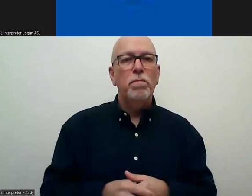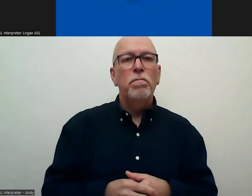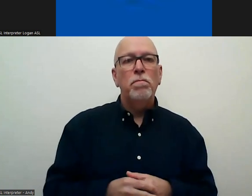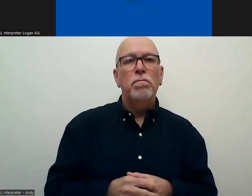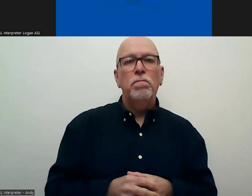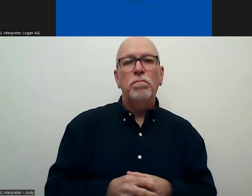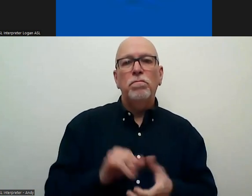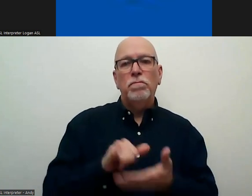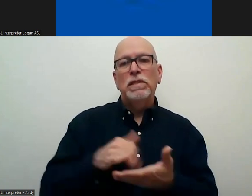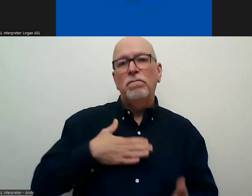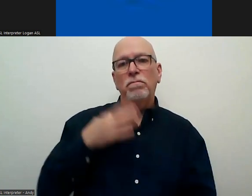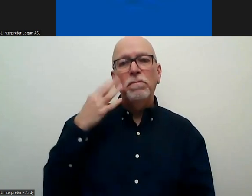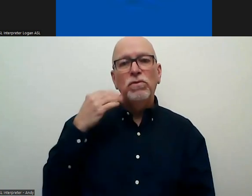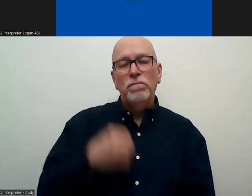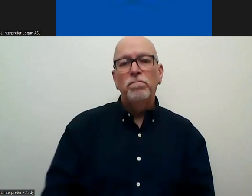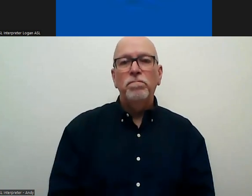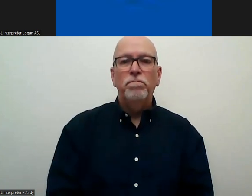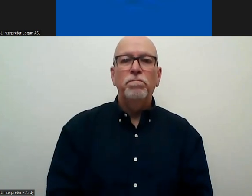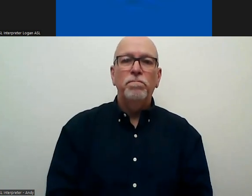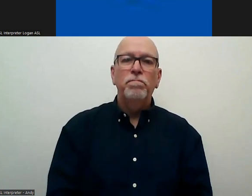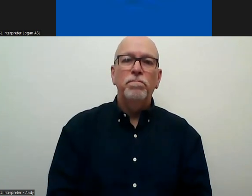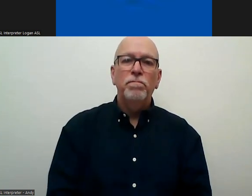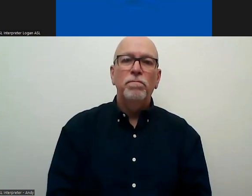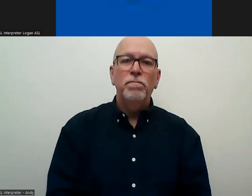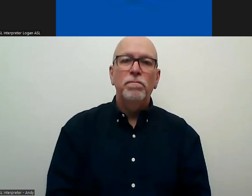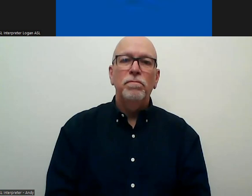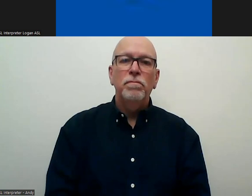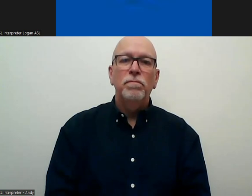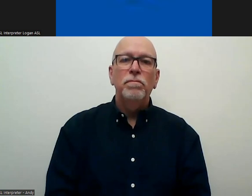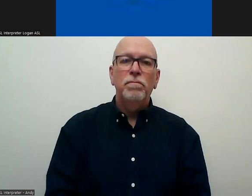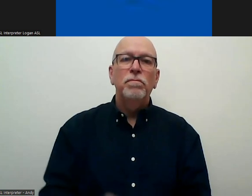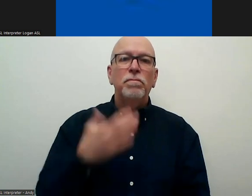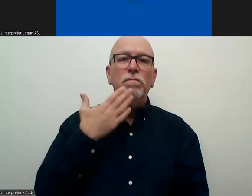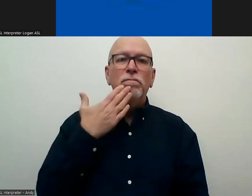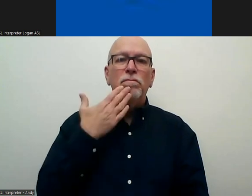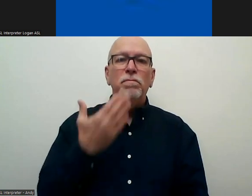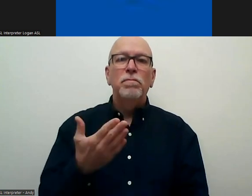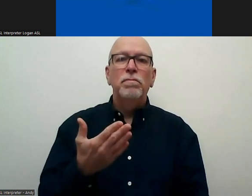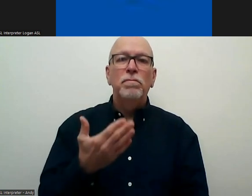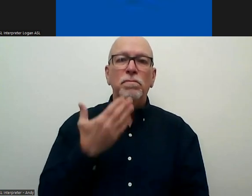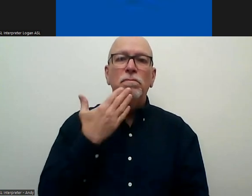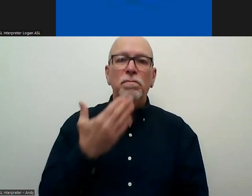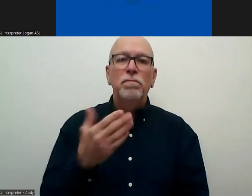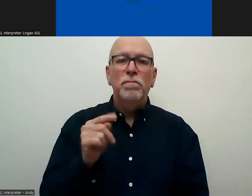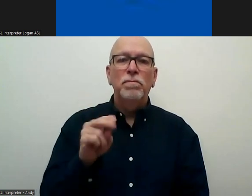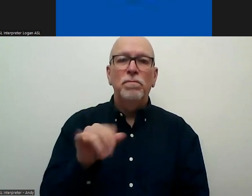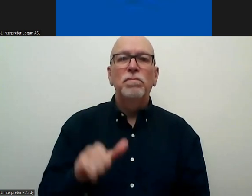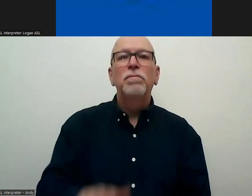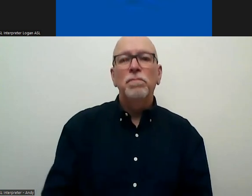that's my experience thank you thank you